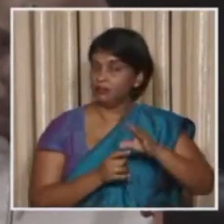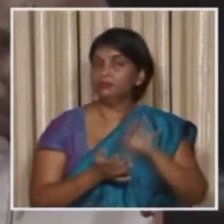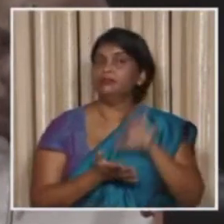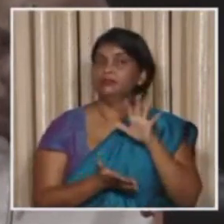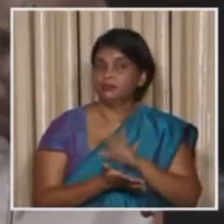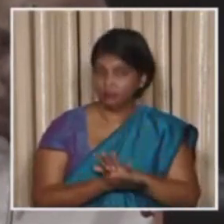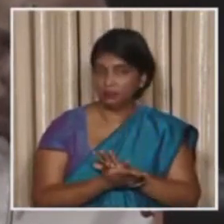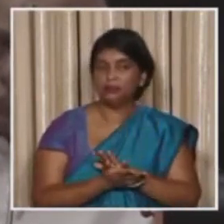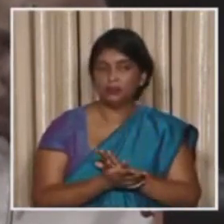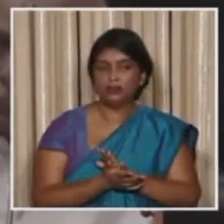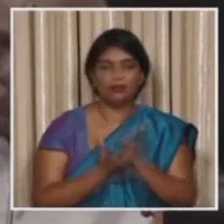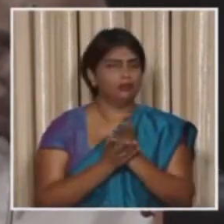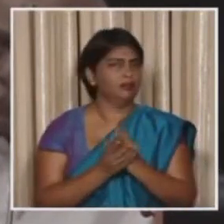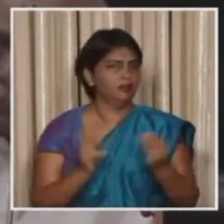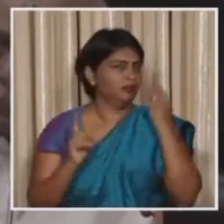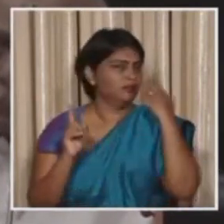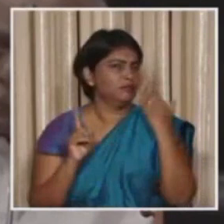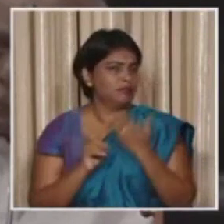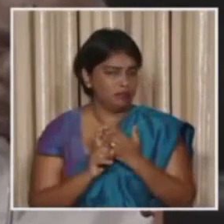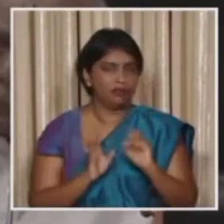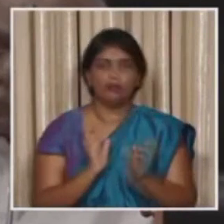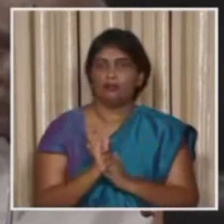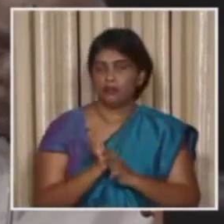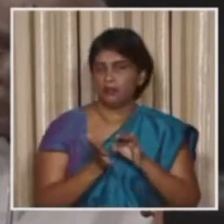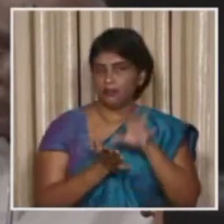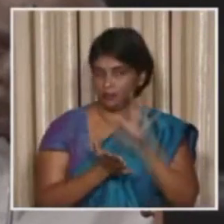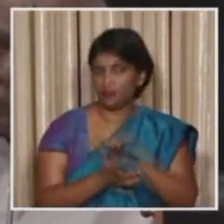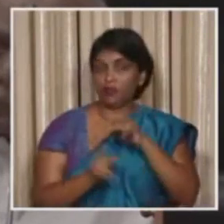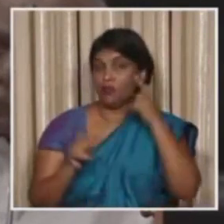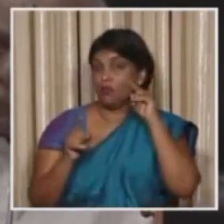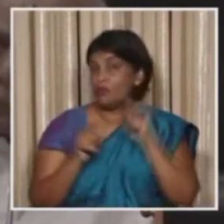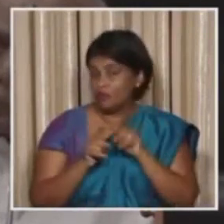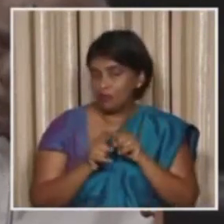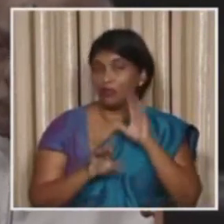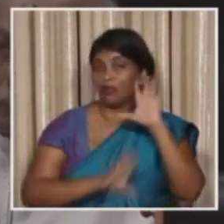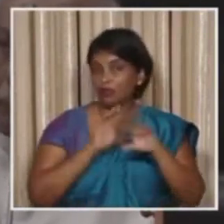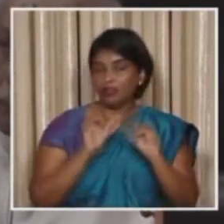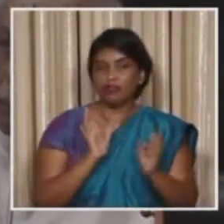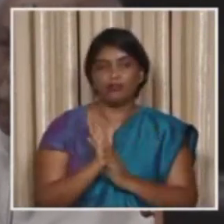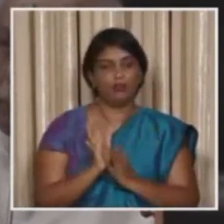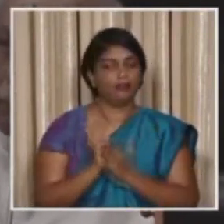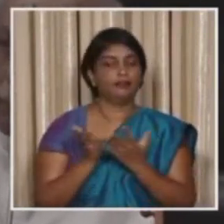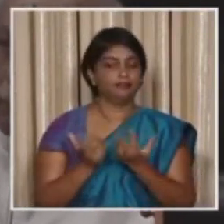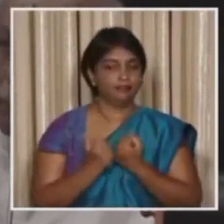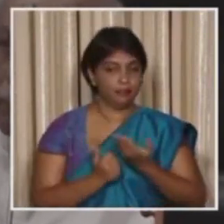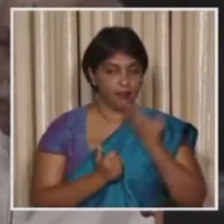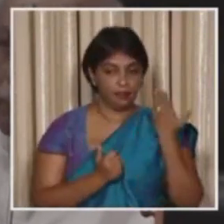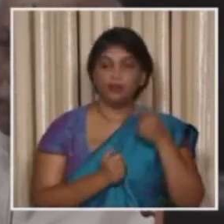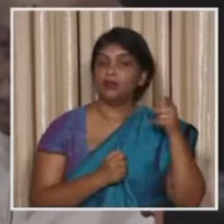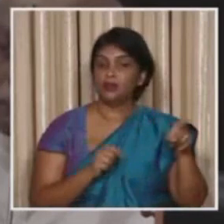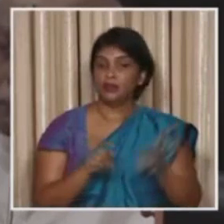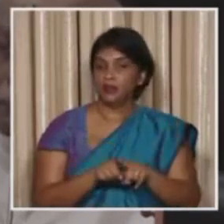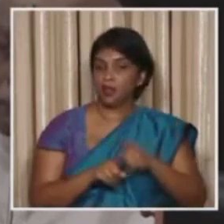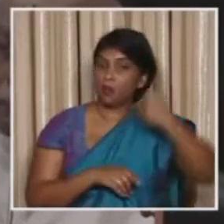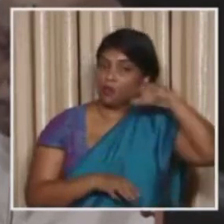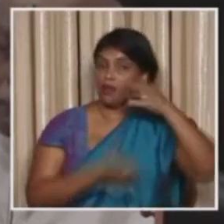relating to land. So issues could be taken up with that committee. A national plan for archaeology, the Department of Archaeology and the